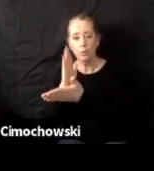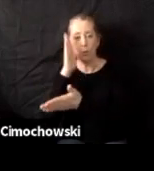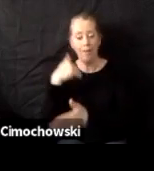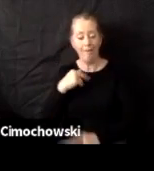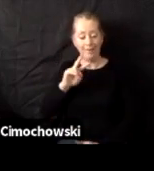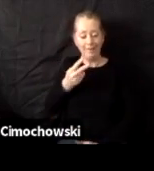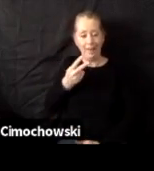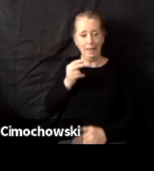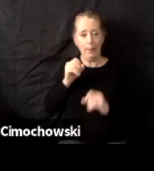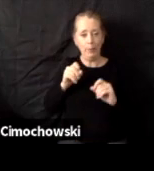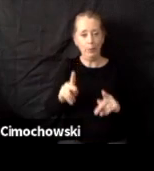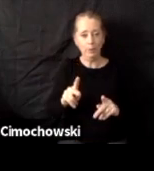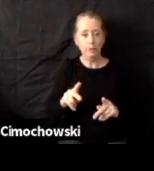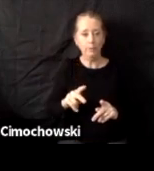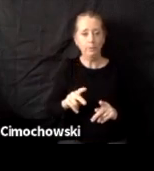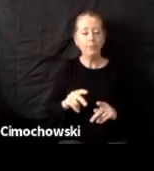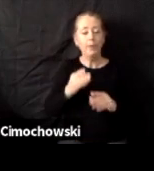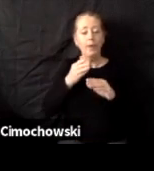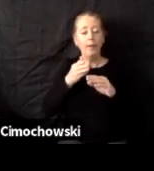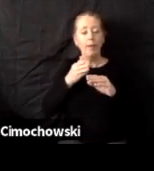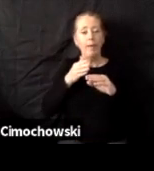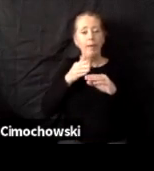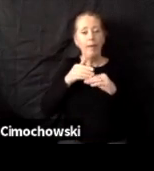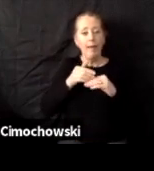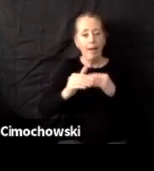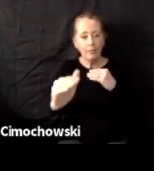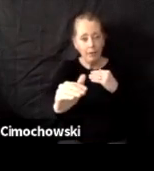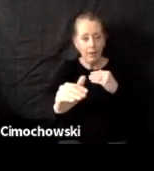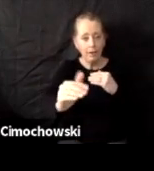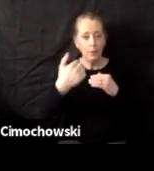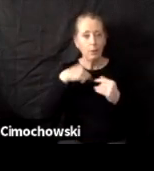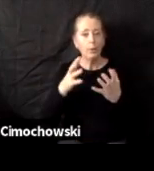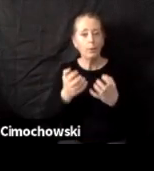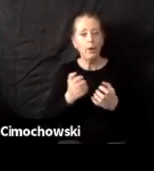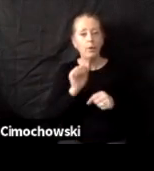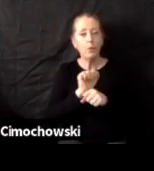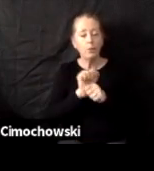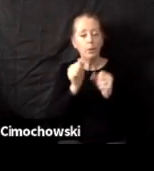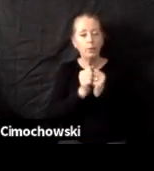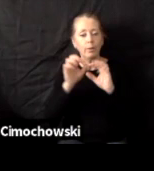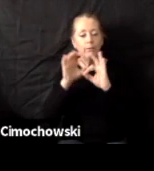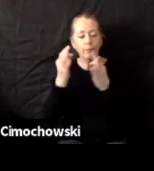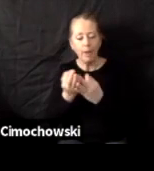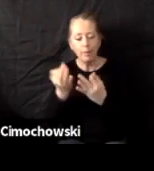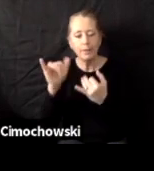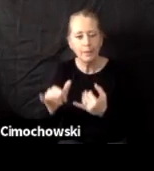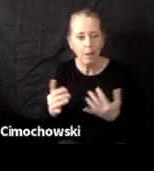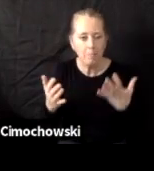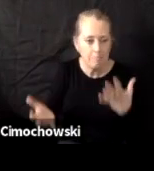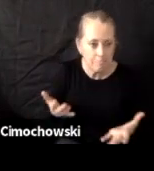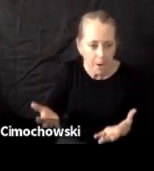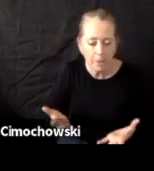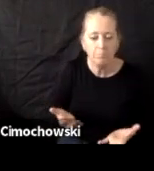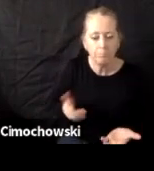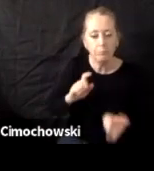at the end of the school year. After that, we really want to work with families that maybe want to make that